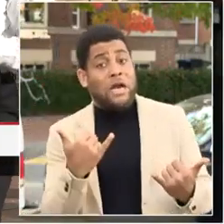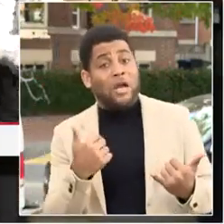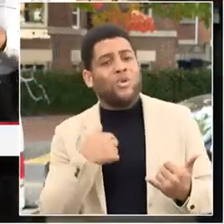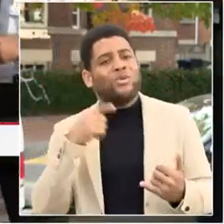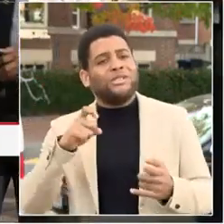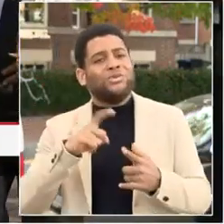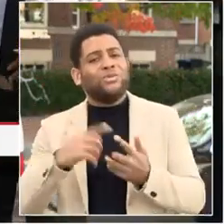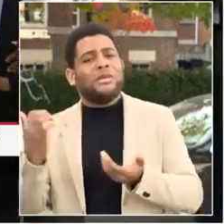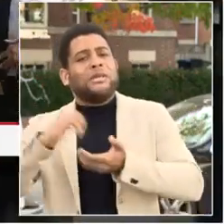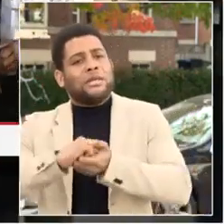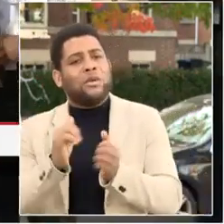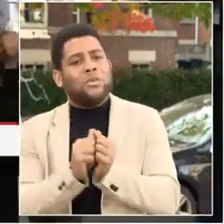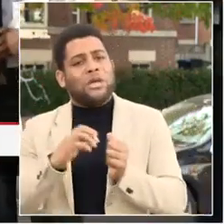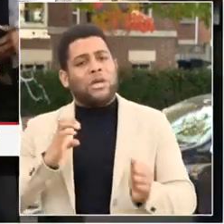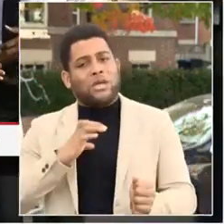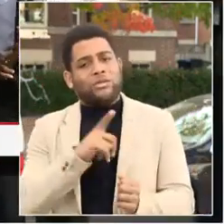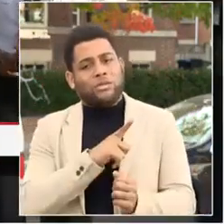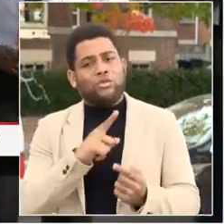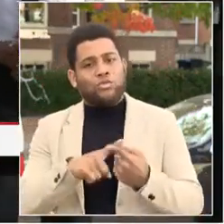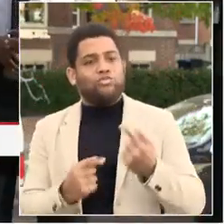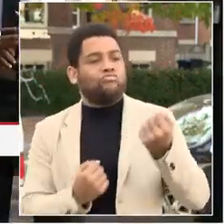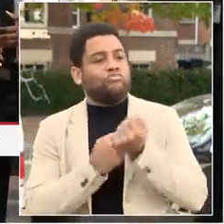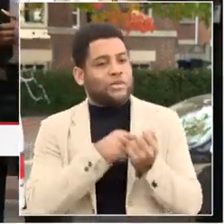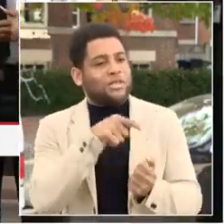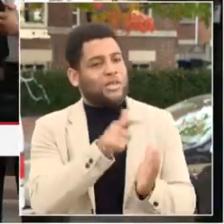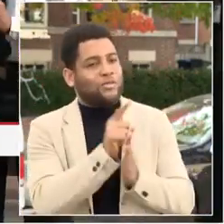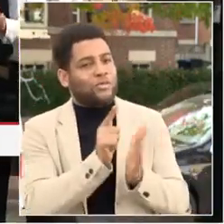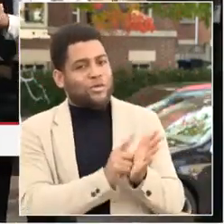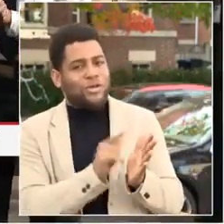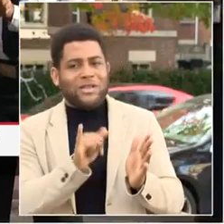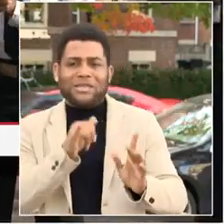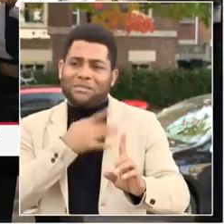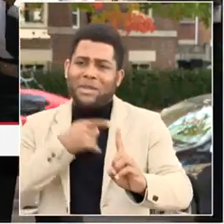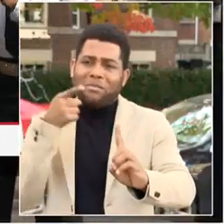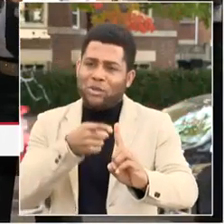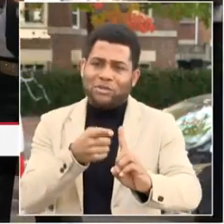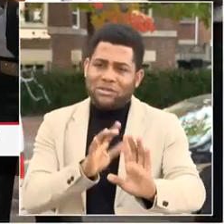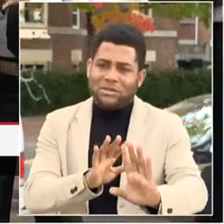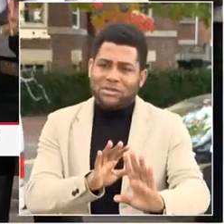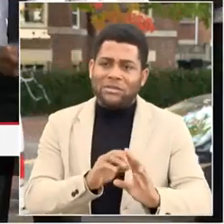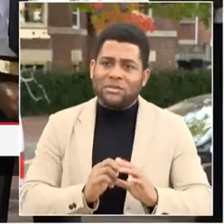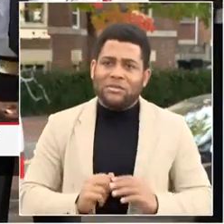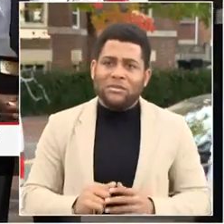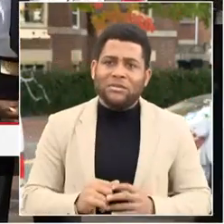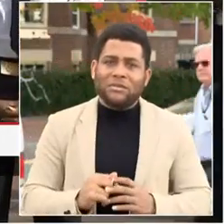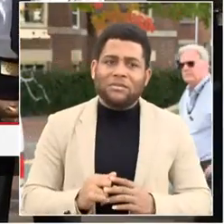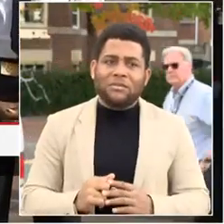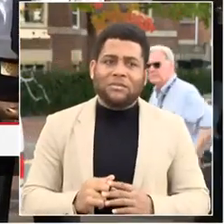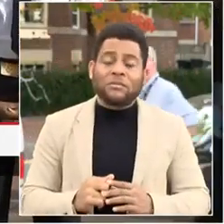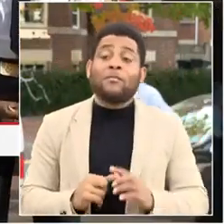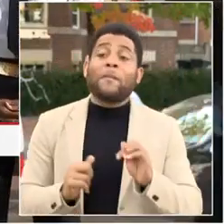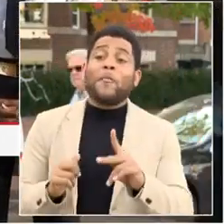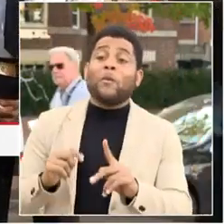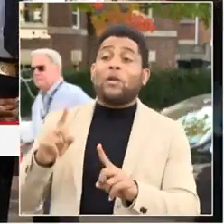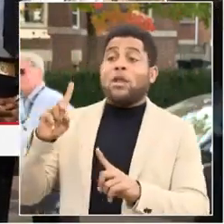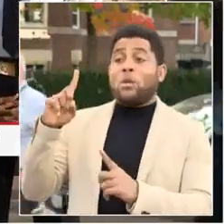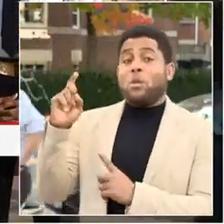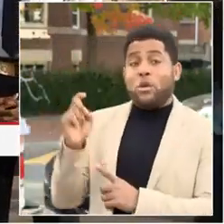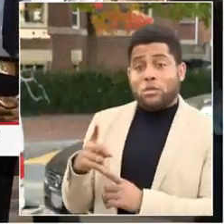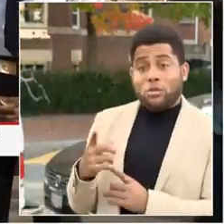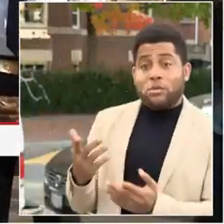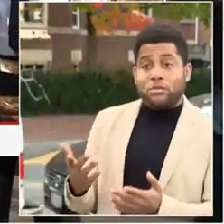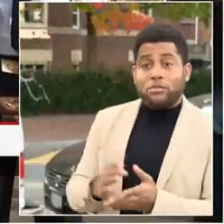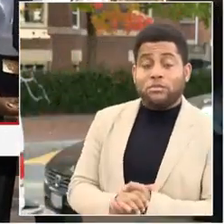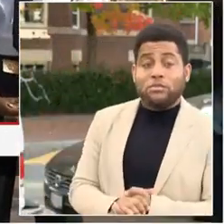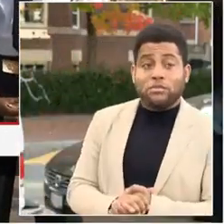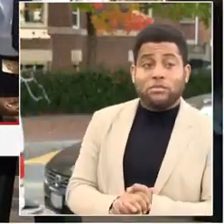Okay, yes. Well, can anybody explain the exact penalty for this new retail theft? Do we have, Apia,